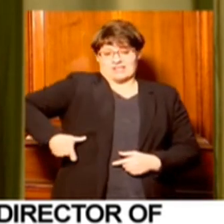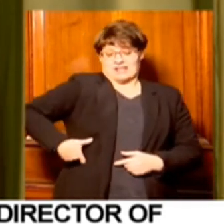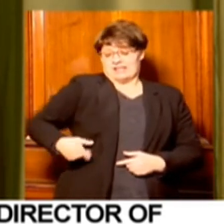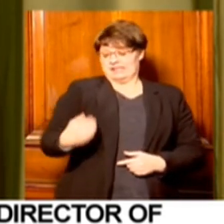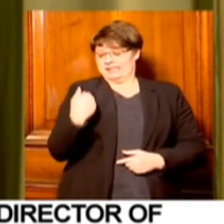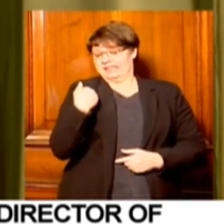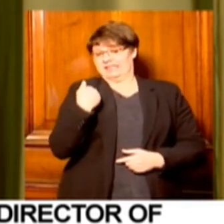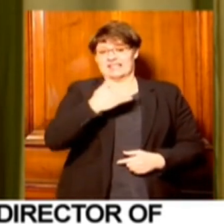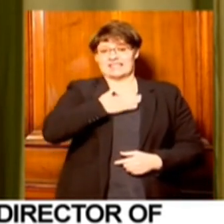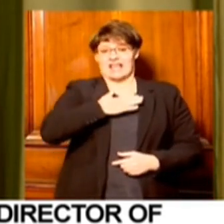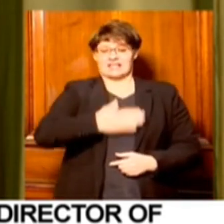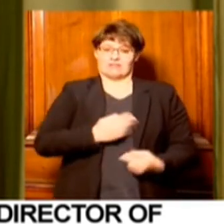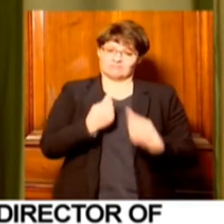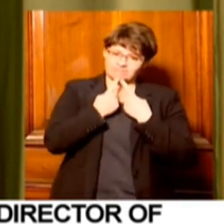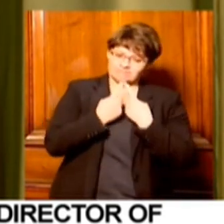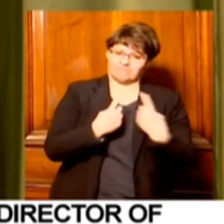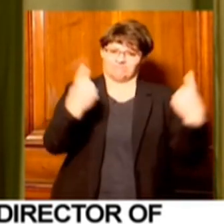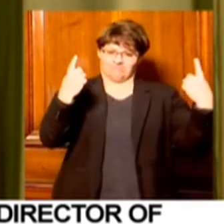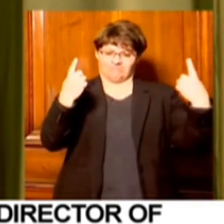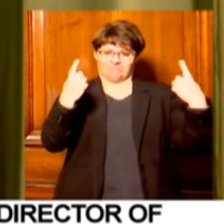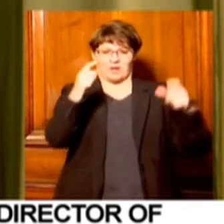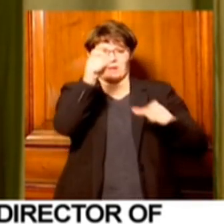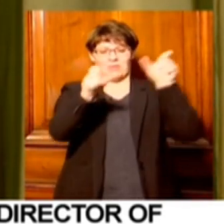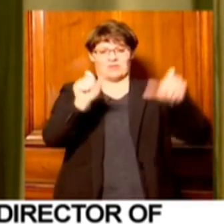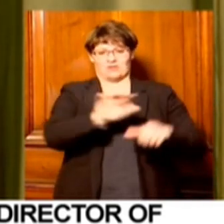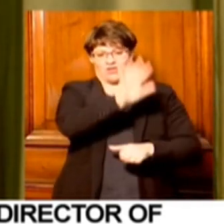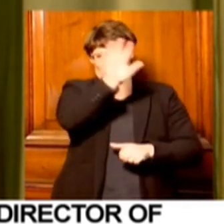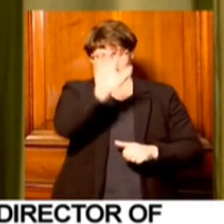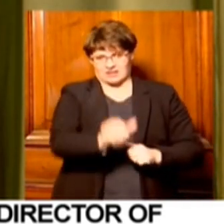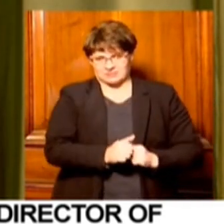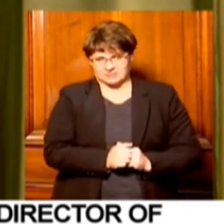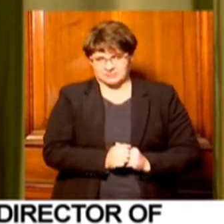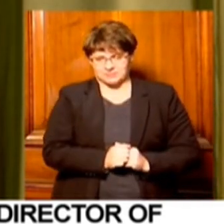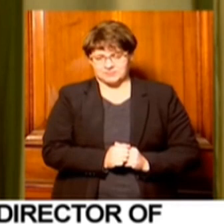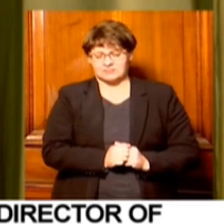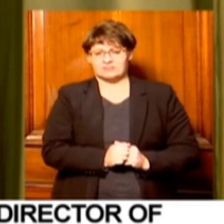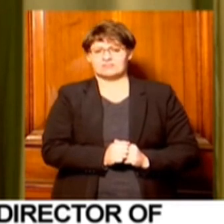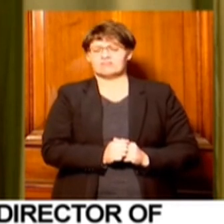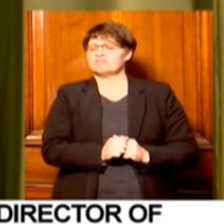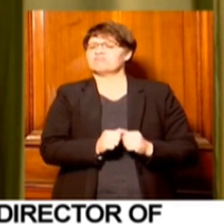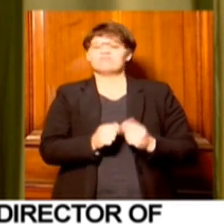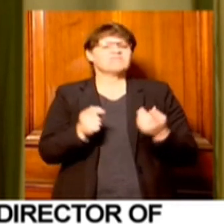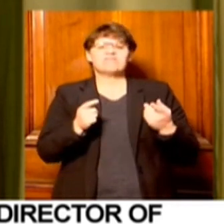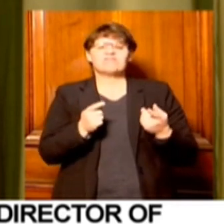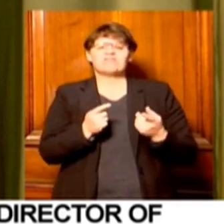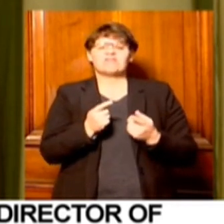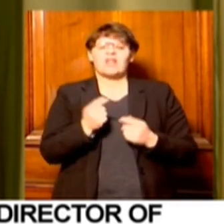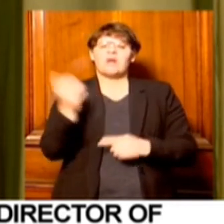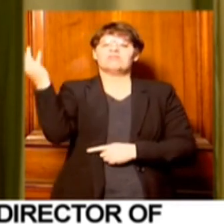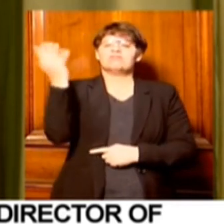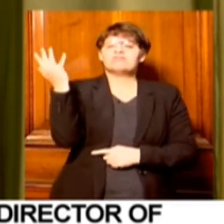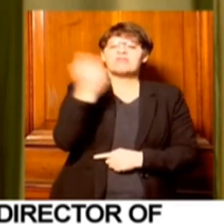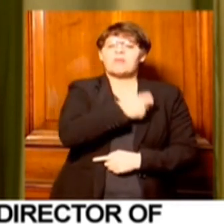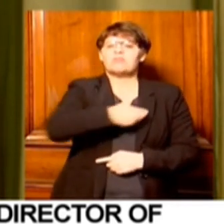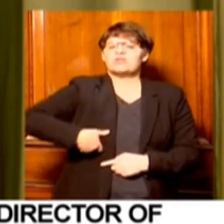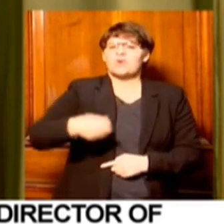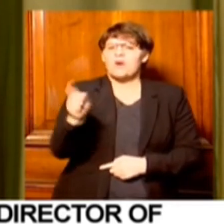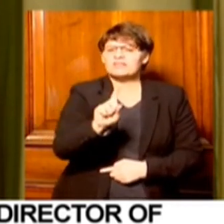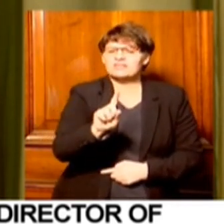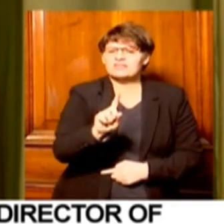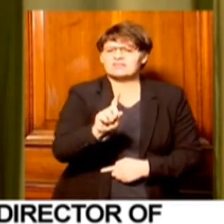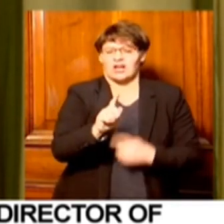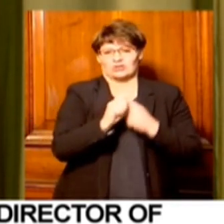on Sunday to the nation. Amongst other things that the President spoke to was